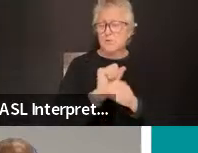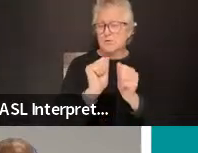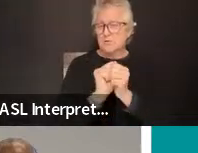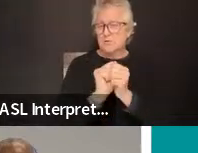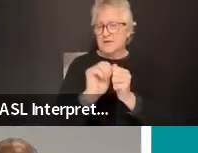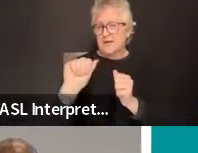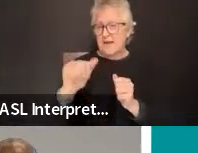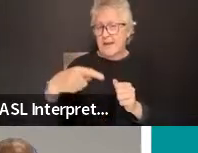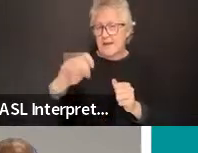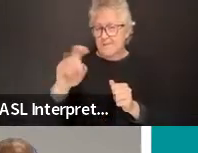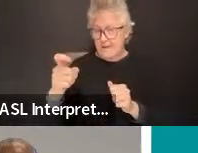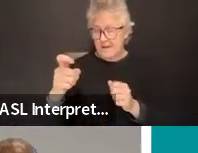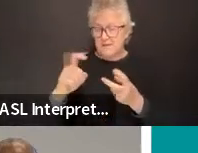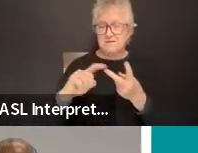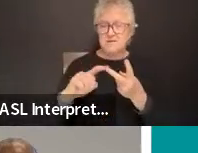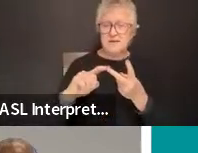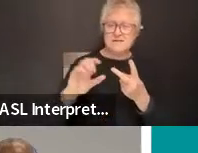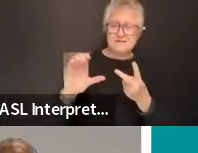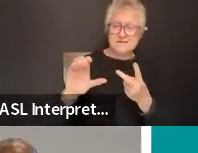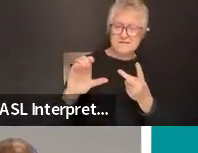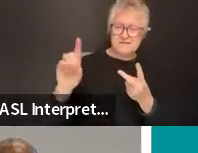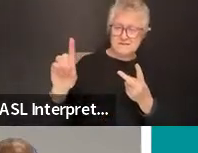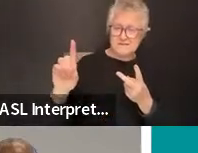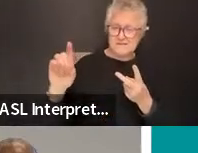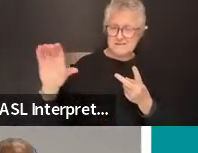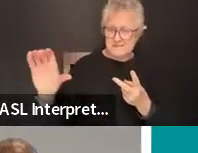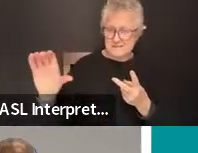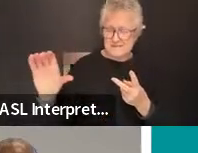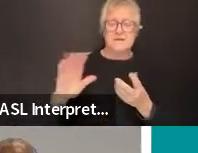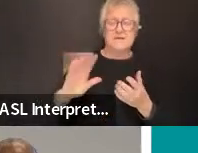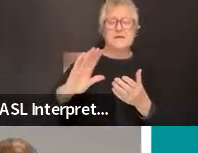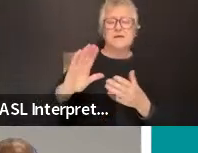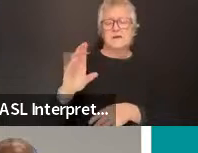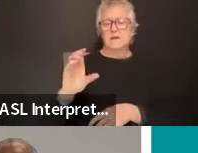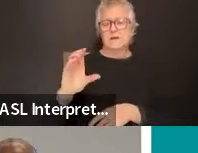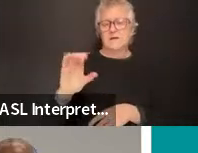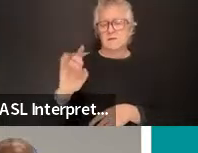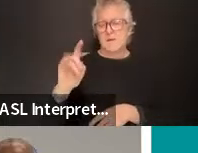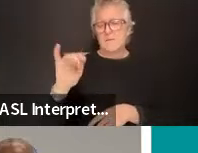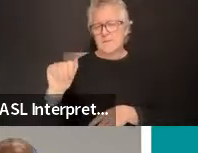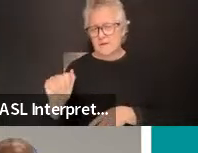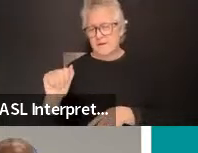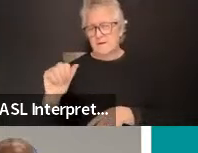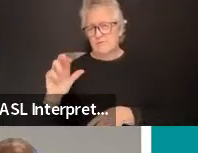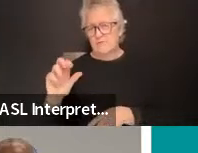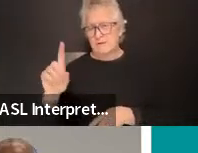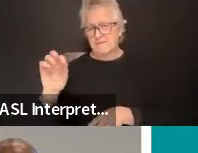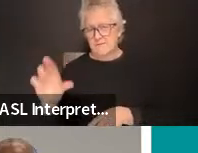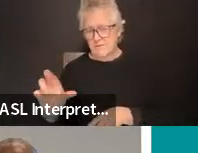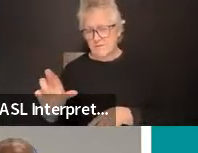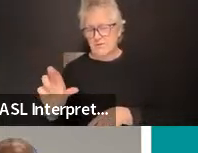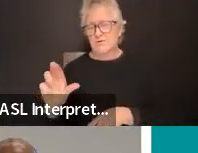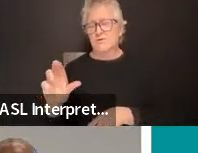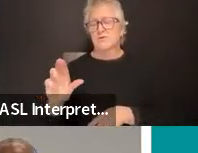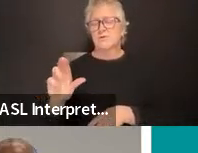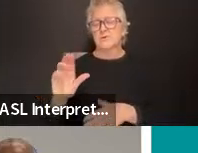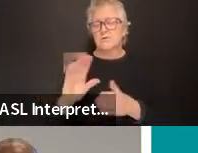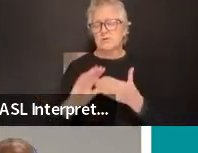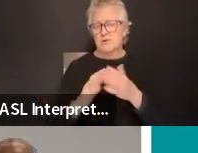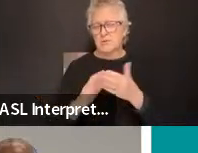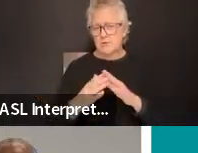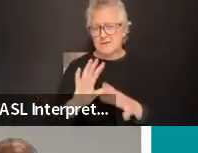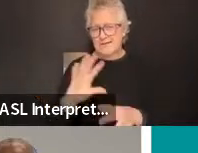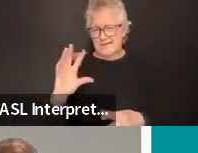Columbia River Economic Development Council, and presented on the program our initial